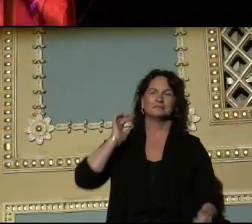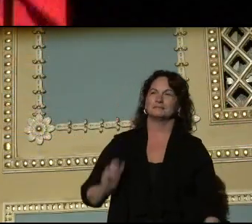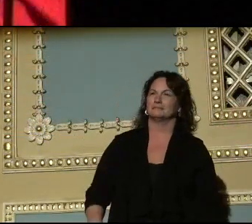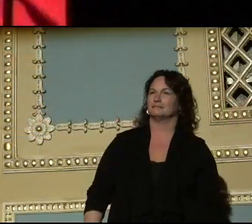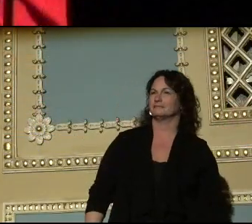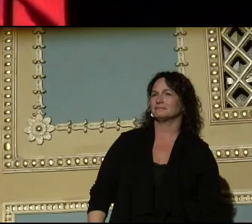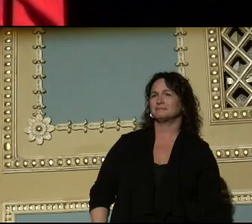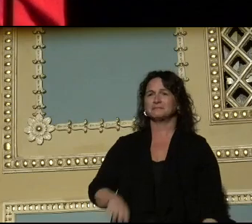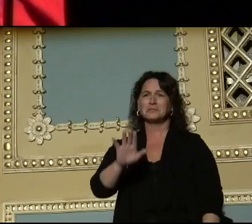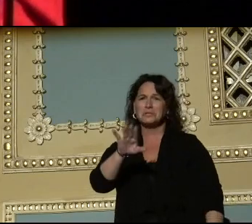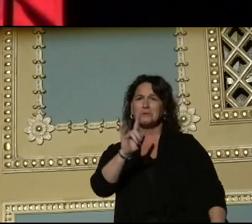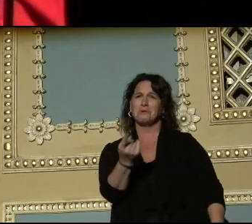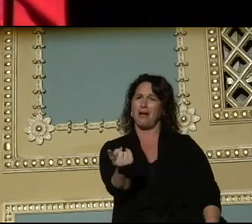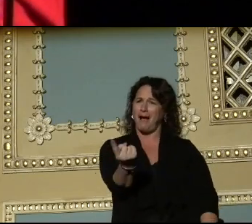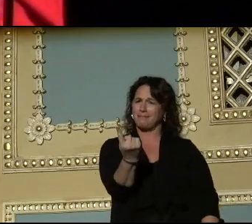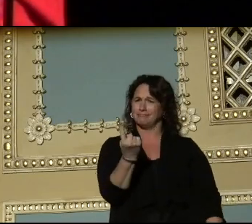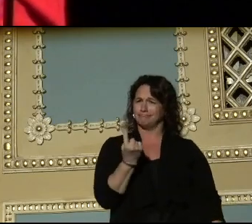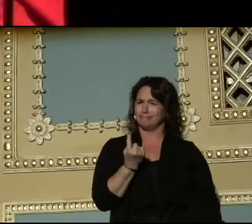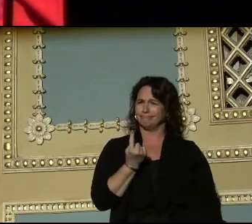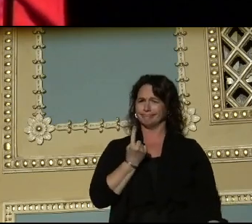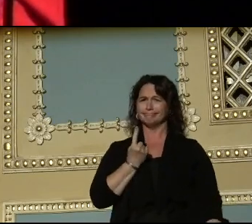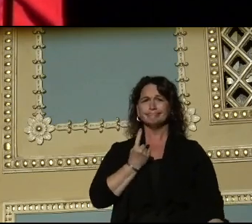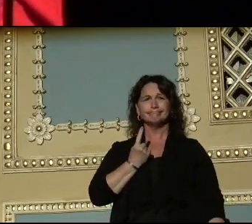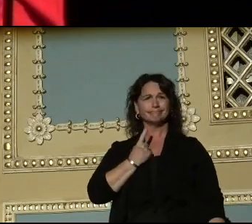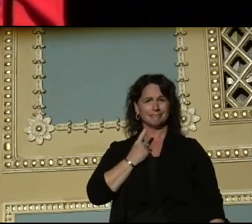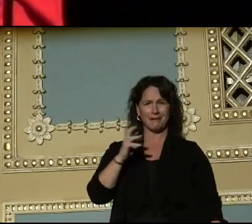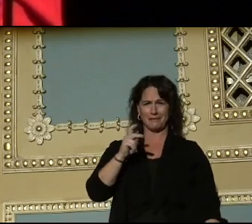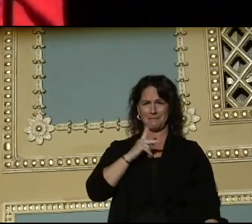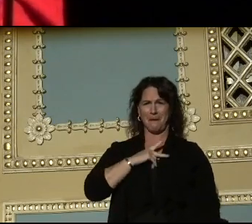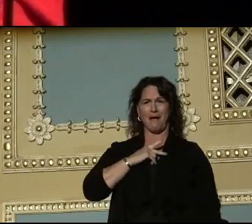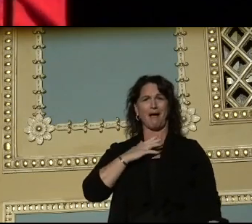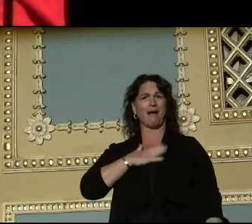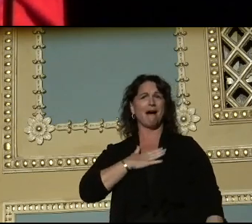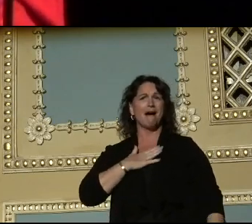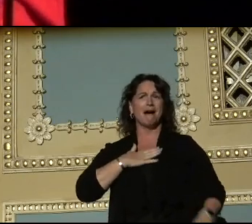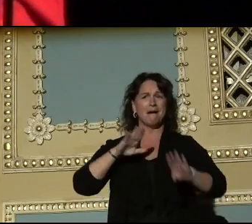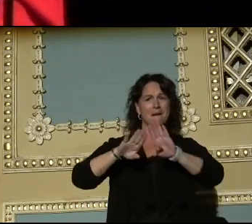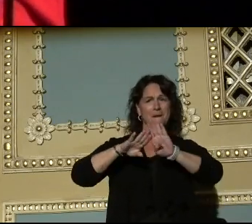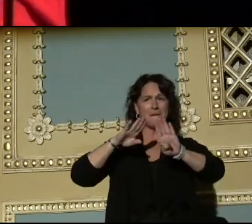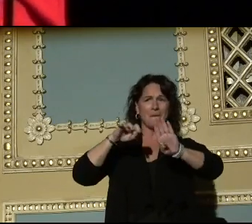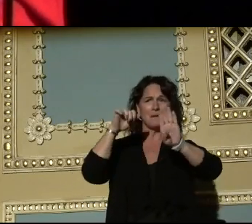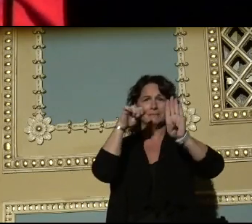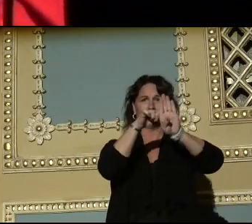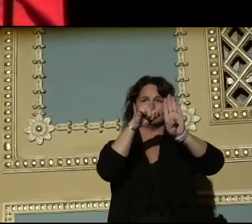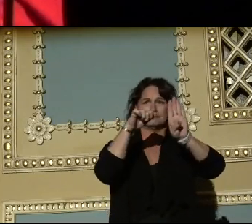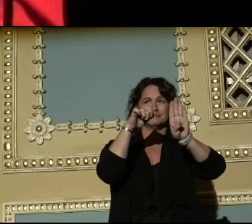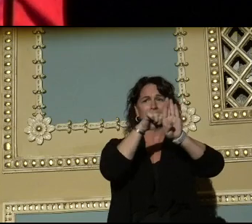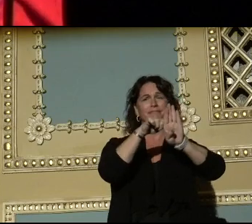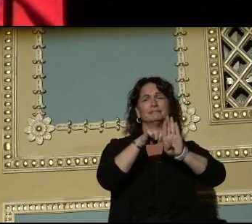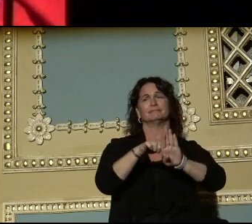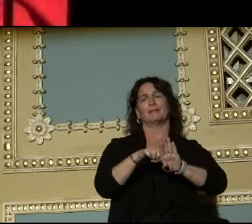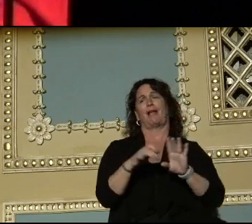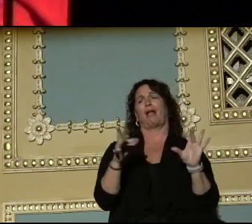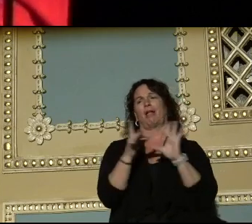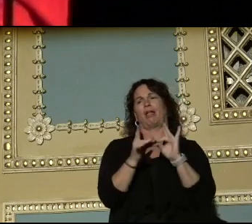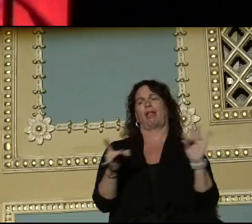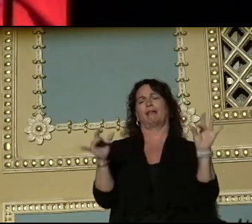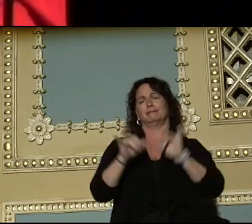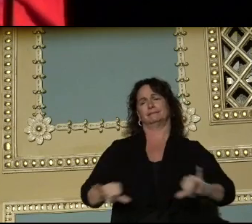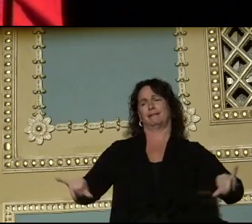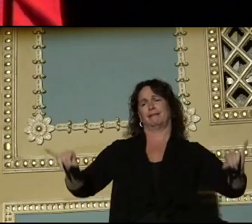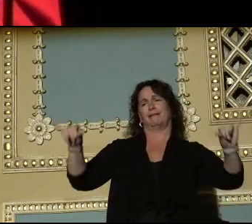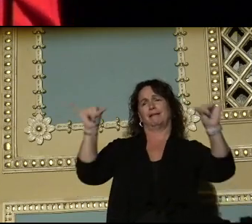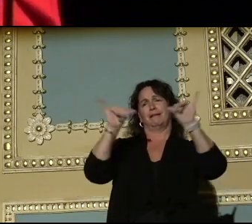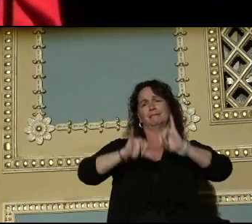Baby, you come knocking on my front door. Same old lines you used to use